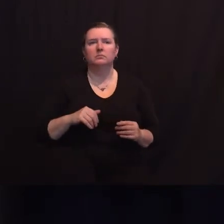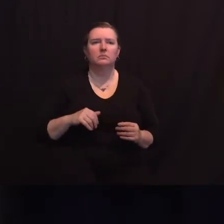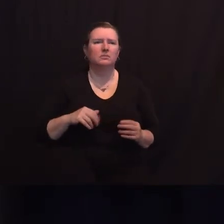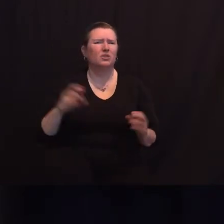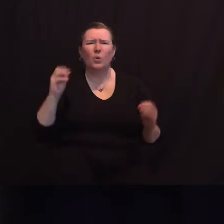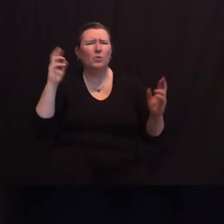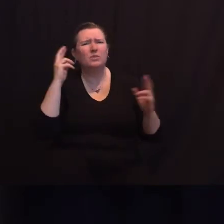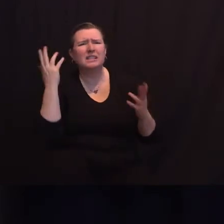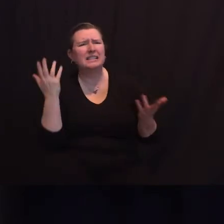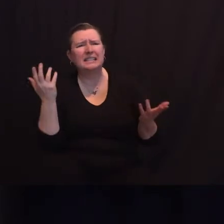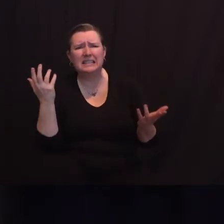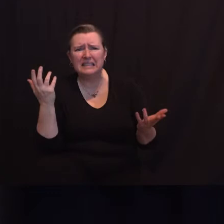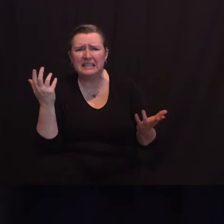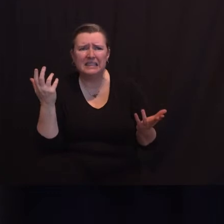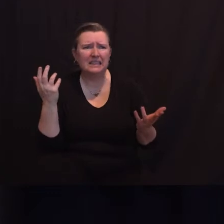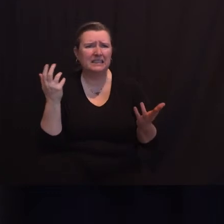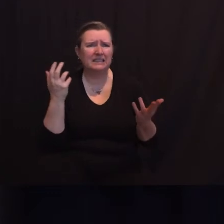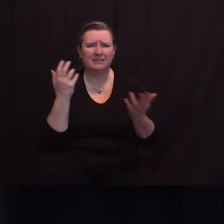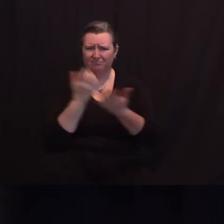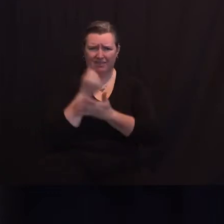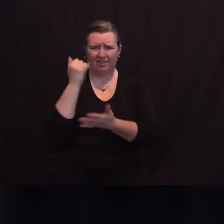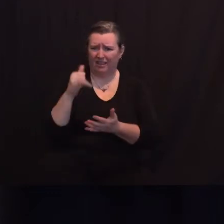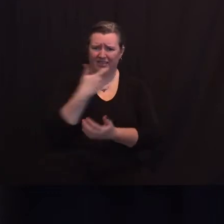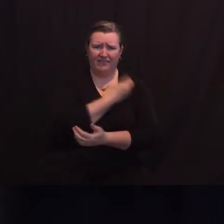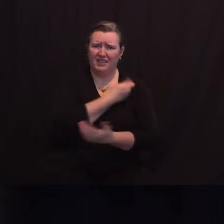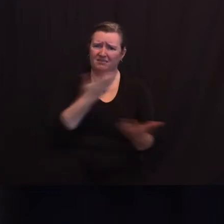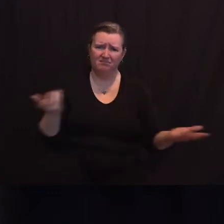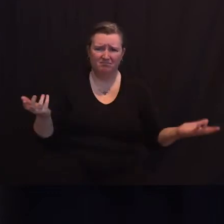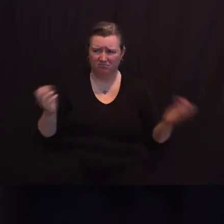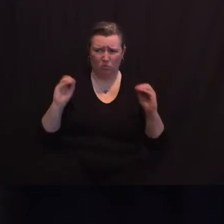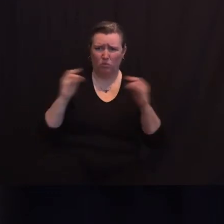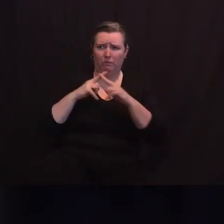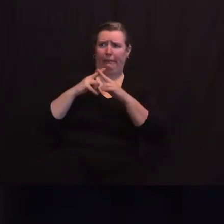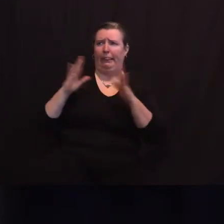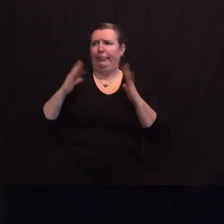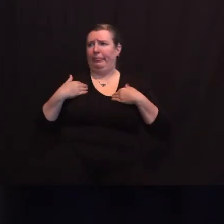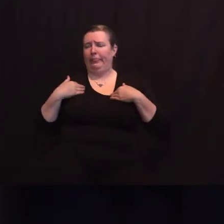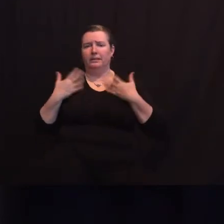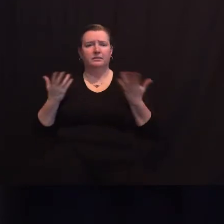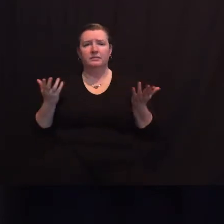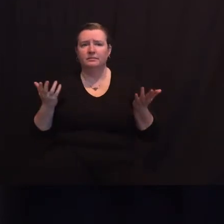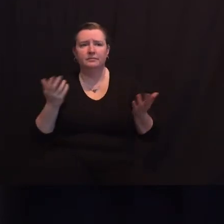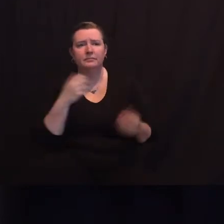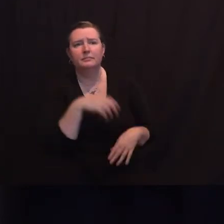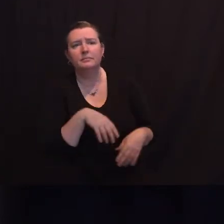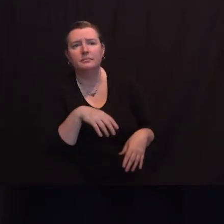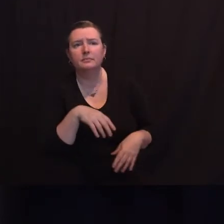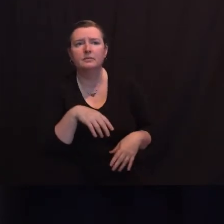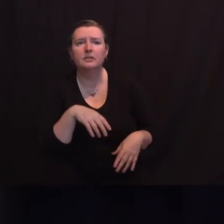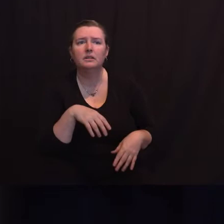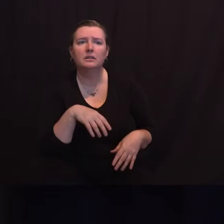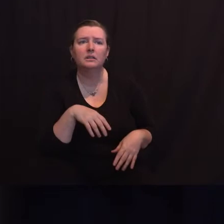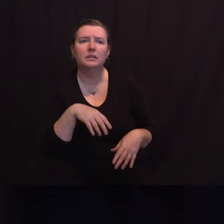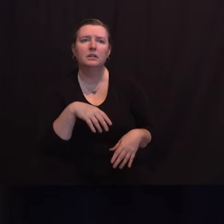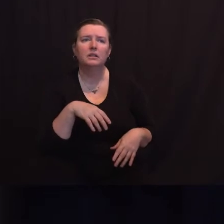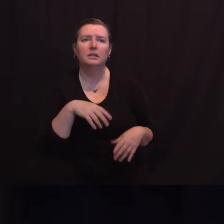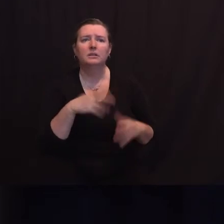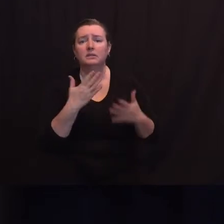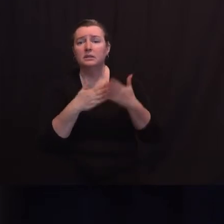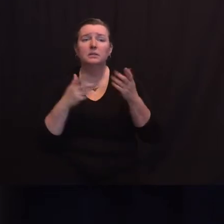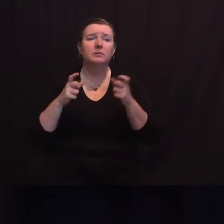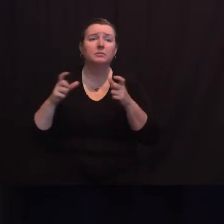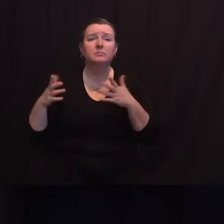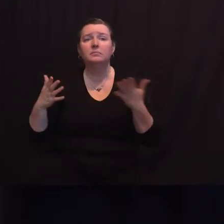Accordingly, we've learned through our pop-ups that our percentages of individuals from communities of color